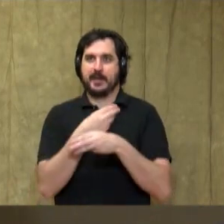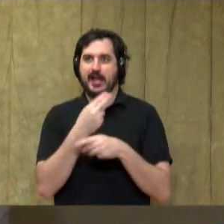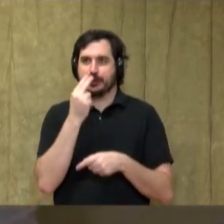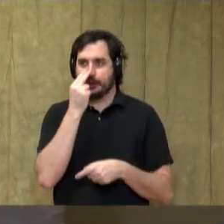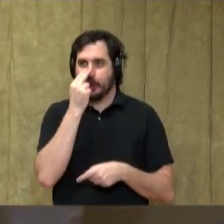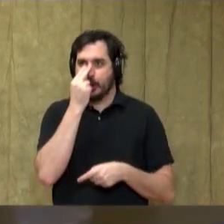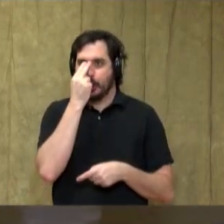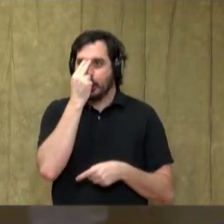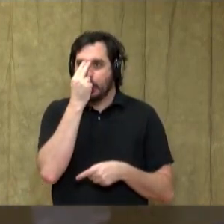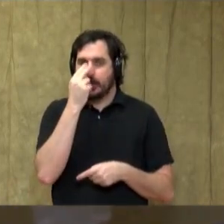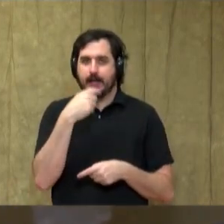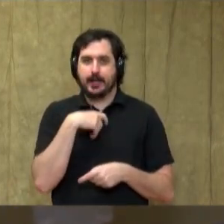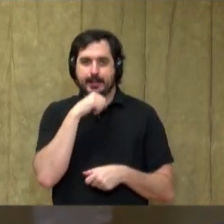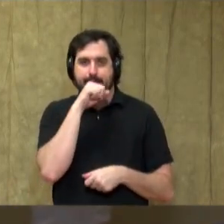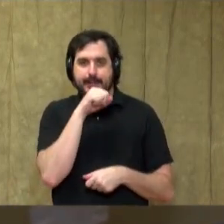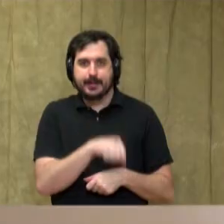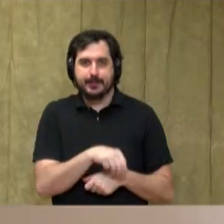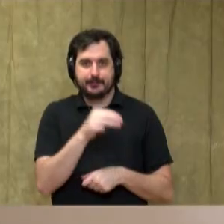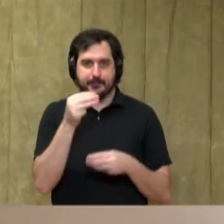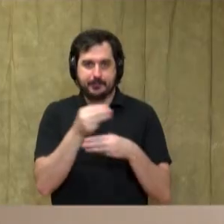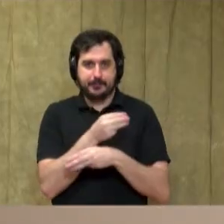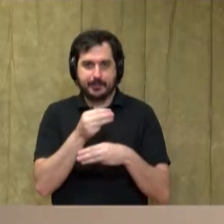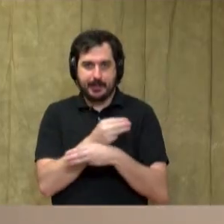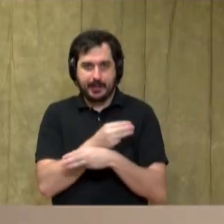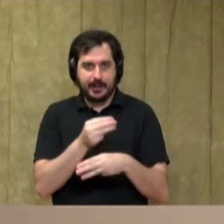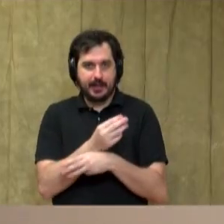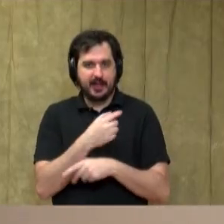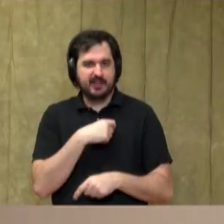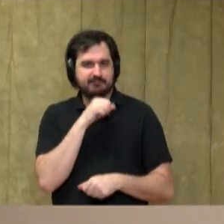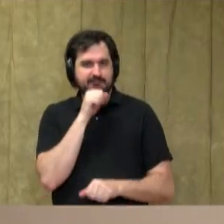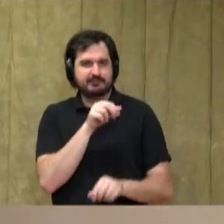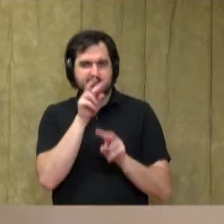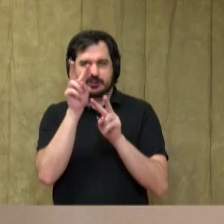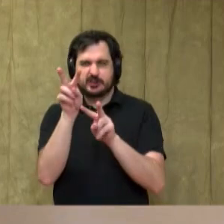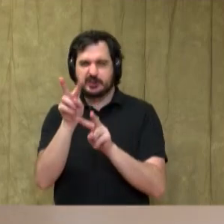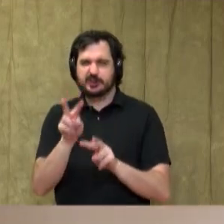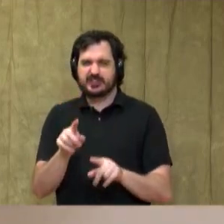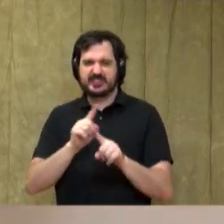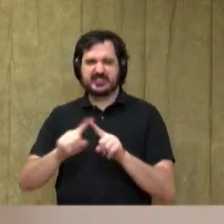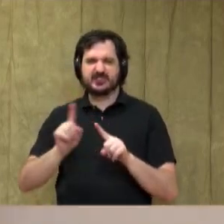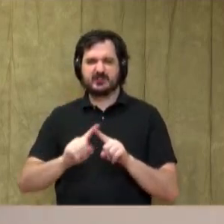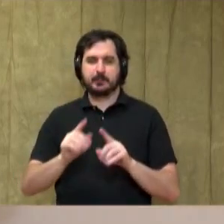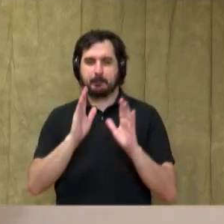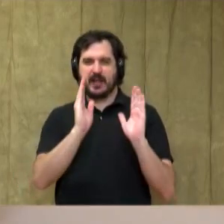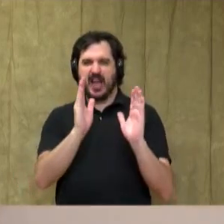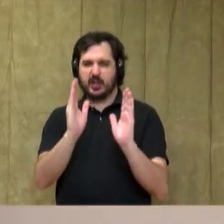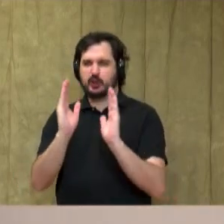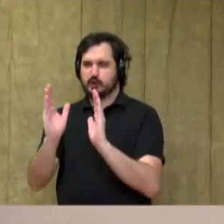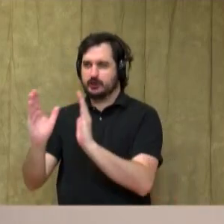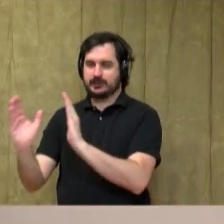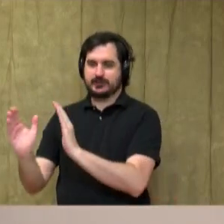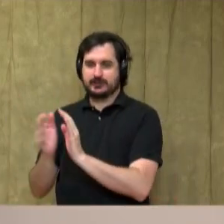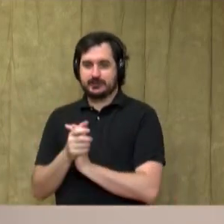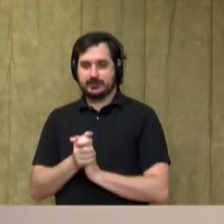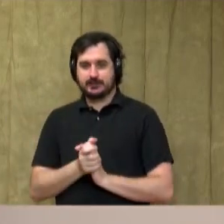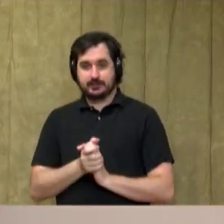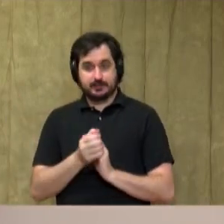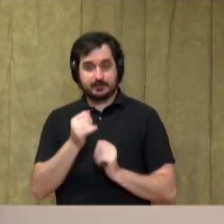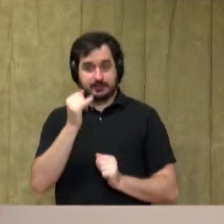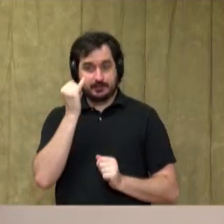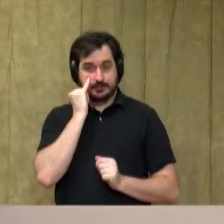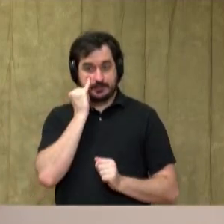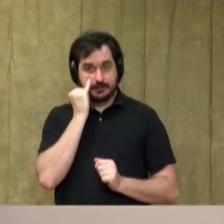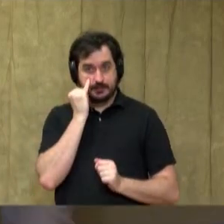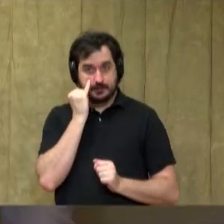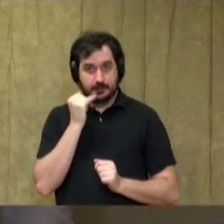I love math, I also like to look at just different patterns. So if this was the corresponding terms